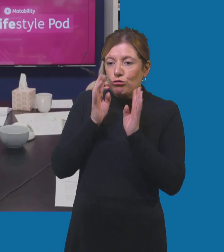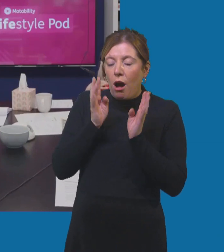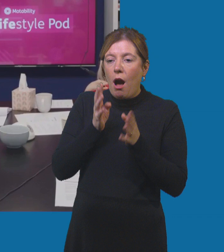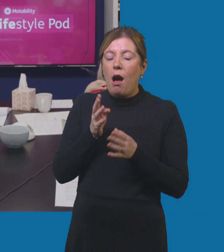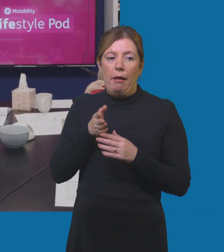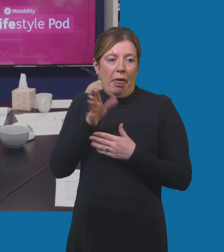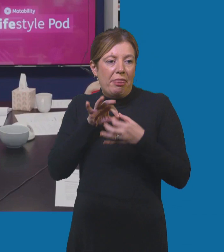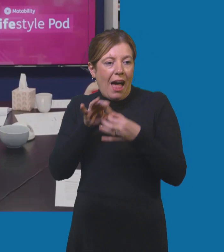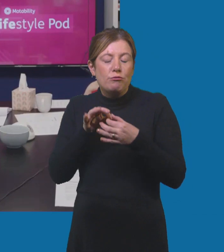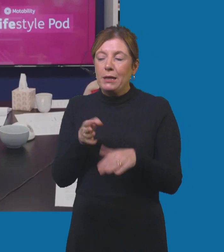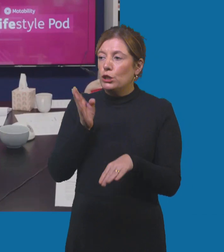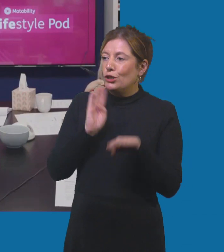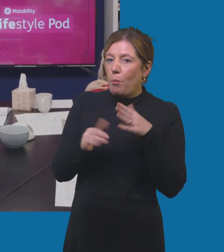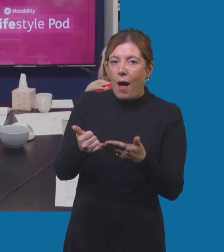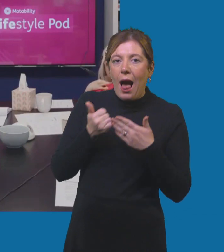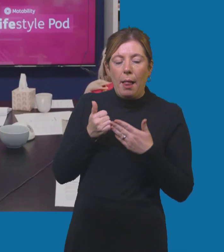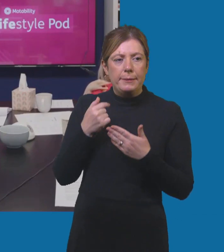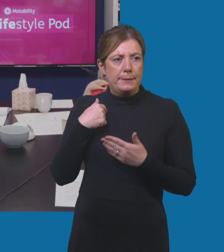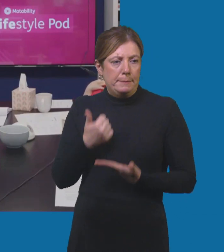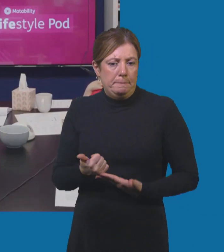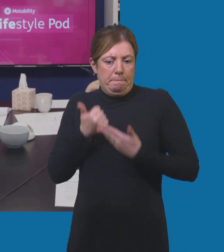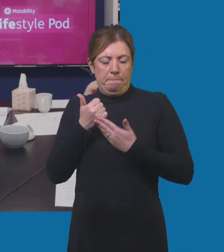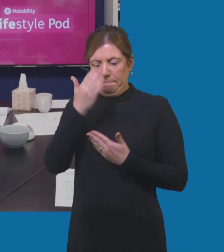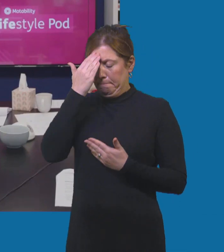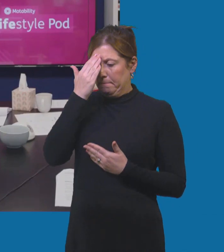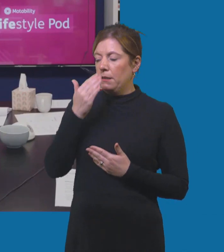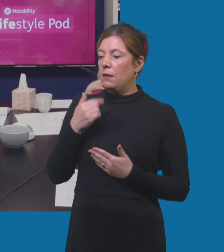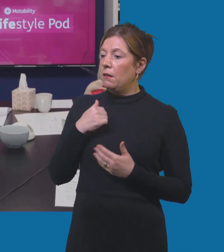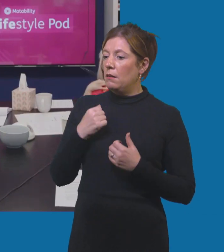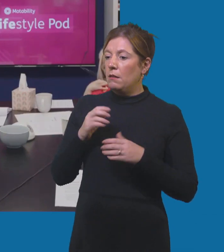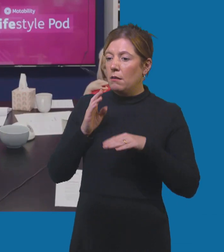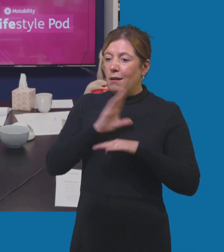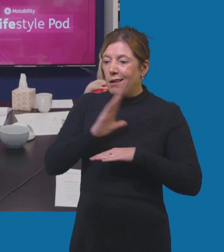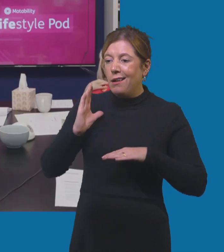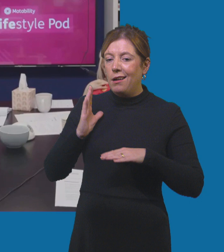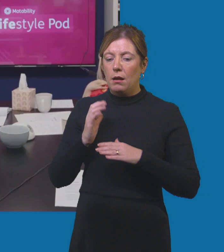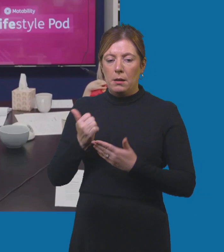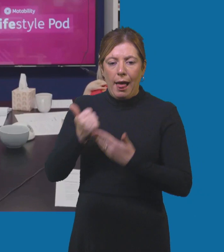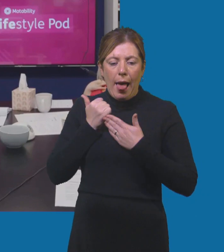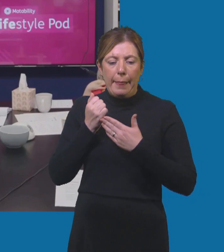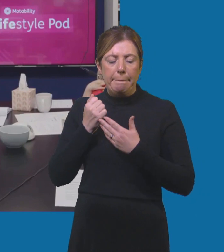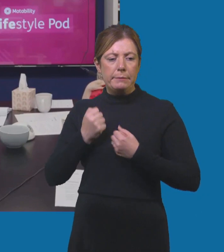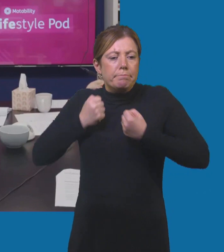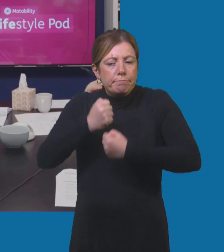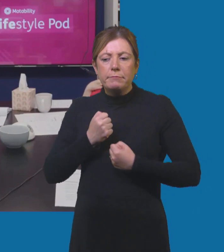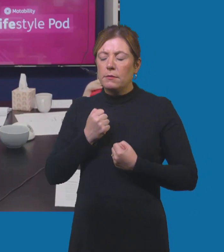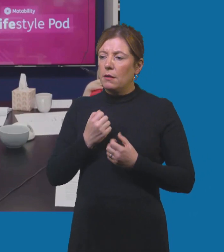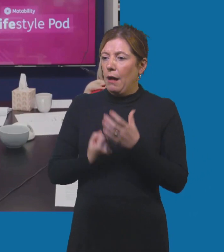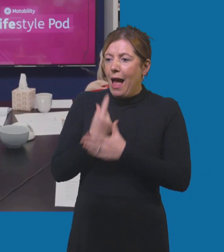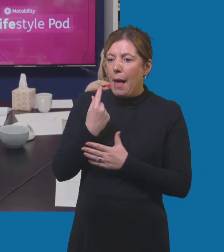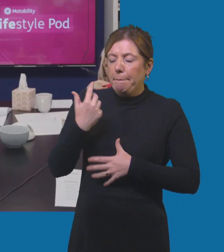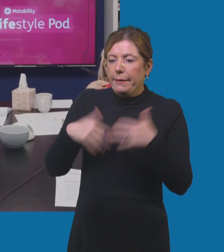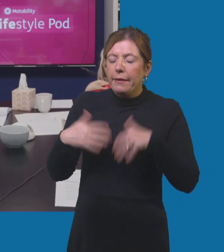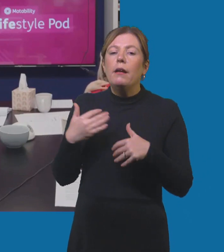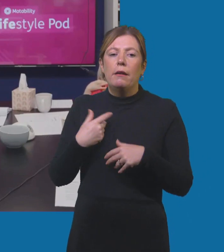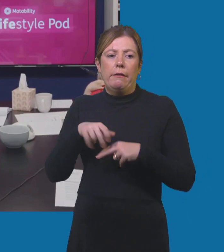sport and how I built my mind up during Royal Marine training, during recovery and all that kind of stuff. I'm trying to get more into